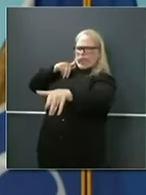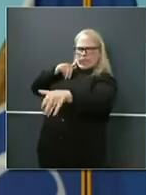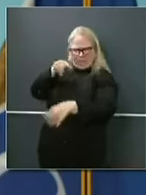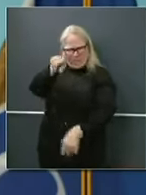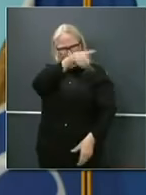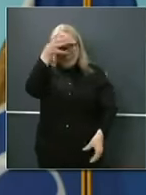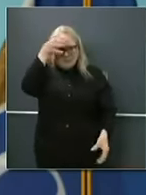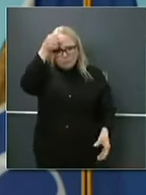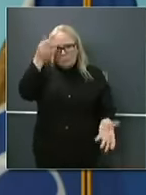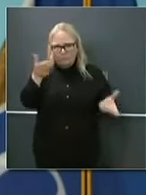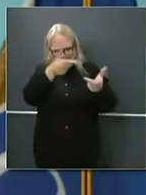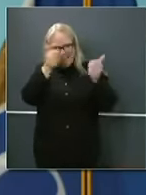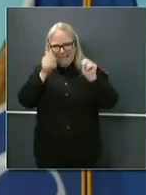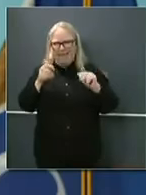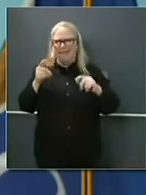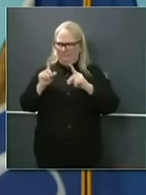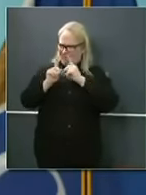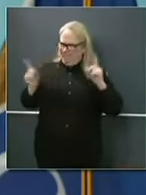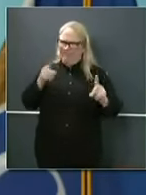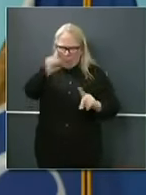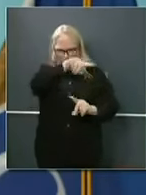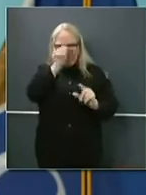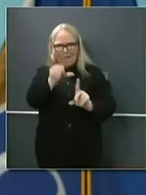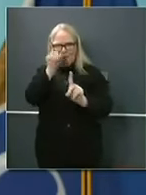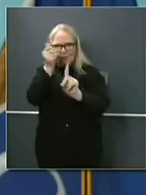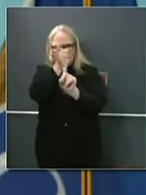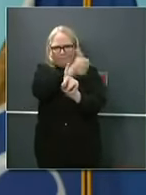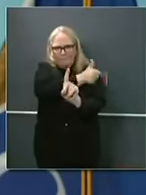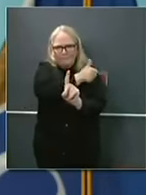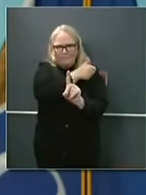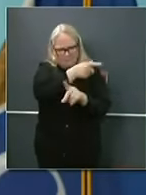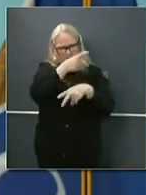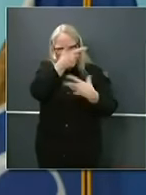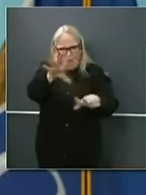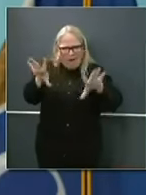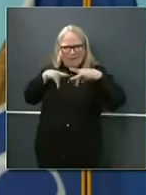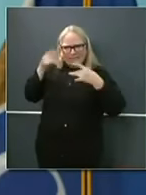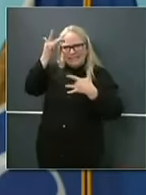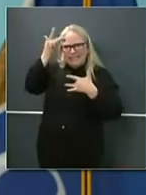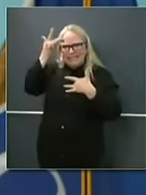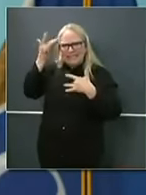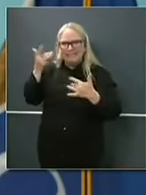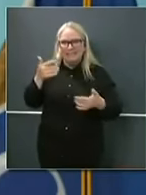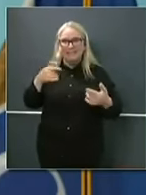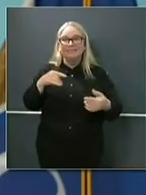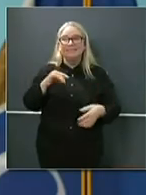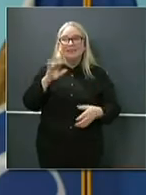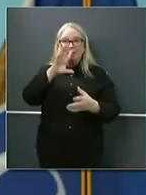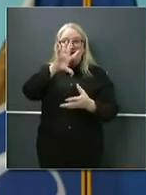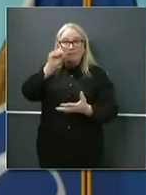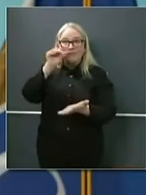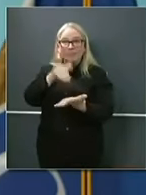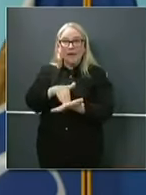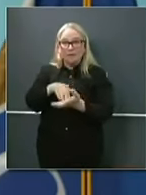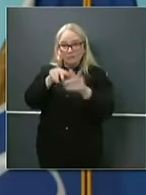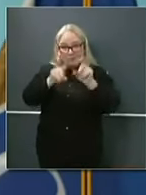to physical distancing. You don't want to contract this disease. I just mentioned 50,000 people have been tested positive.